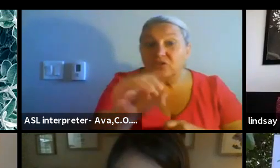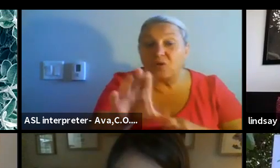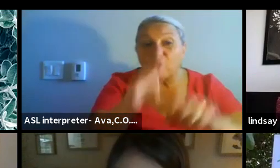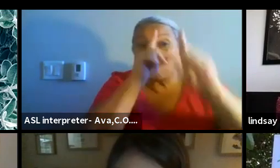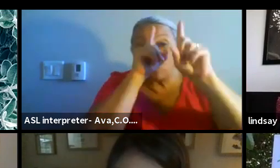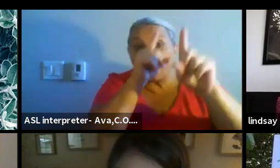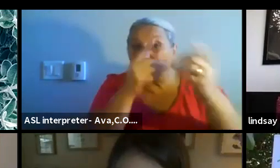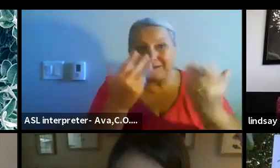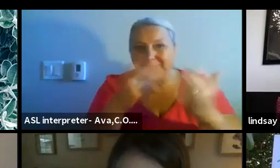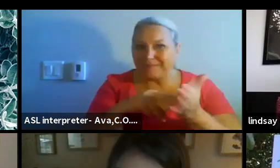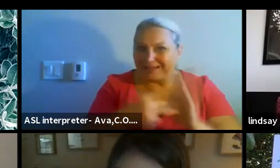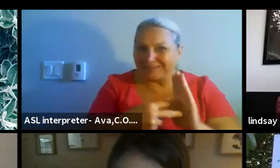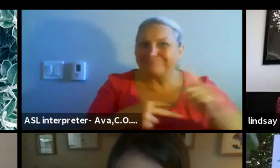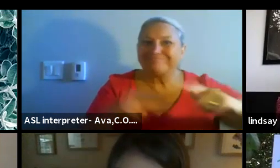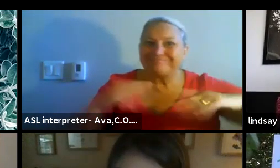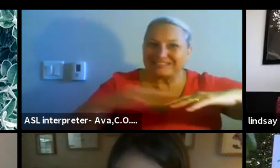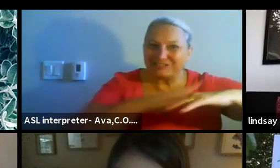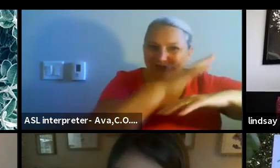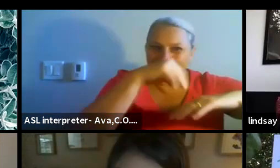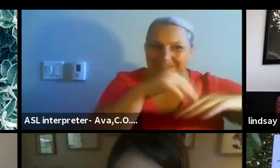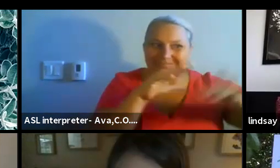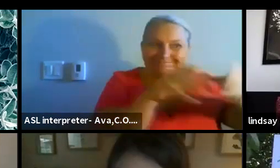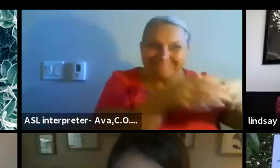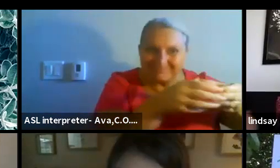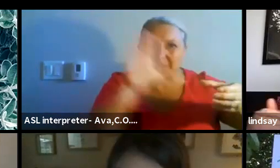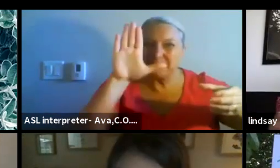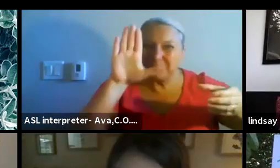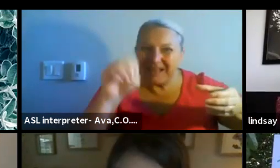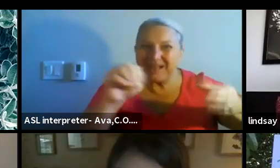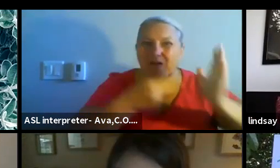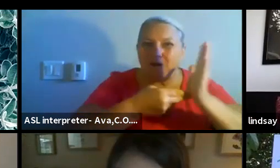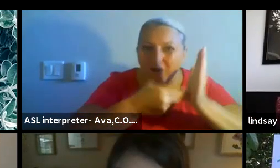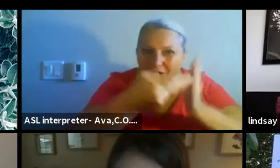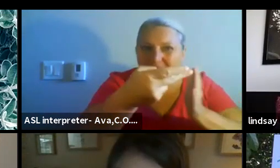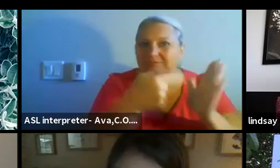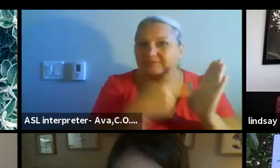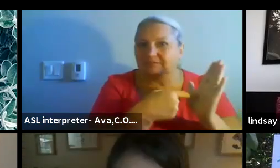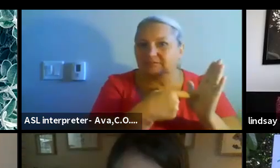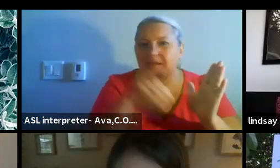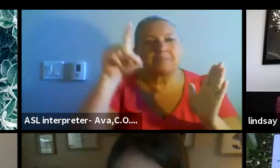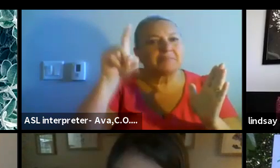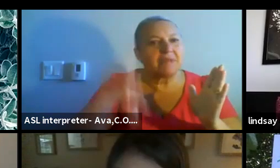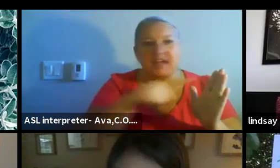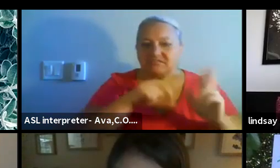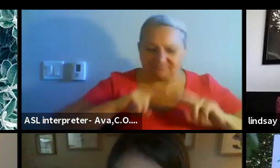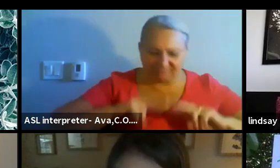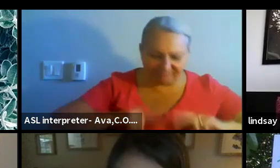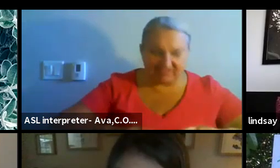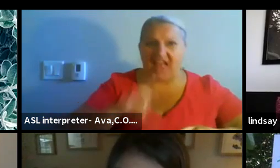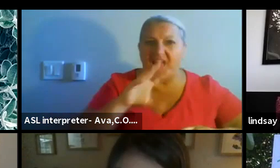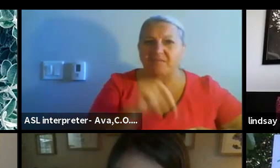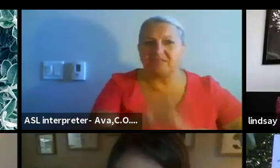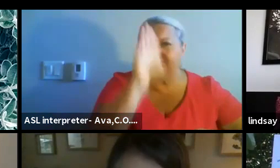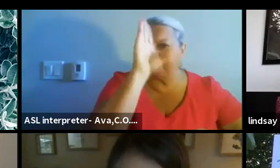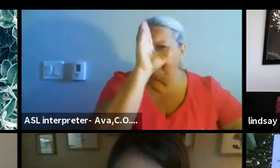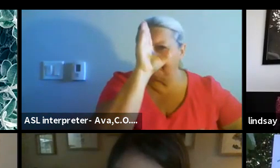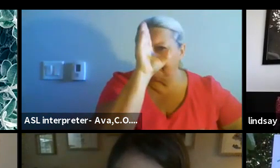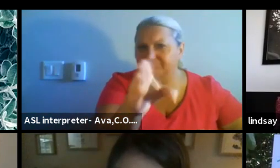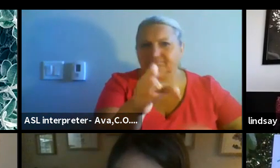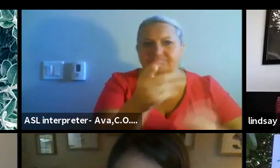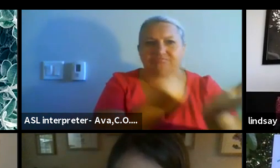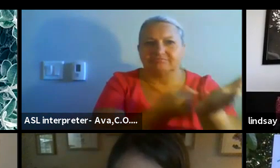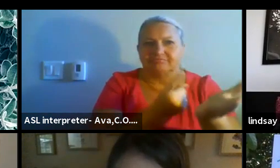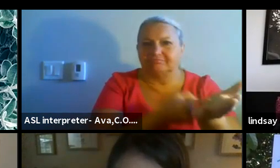required. Indigenous participants and settlers alike needed to be able to speak hard truths, to engage in